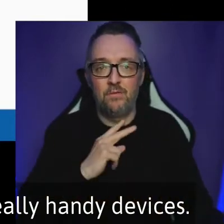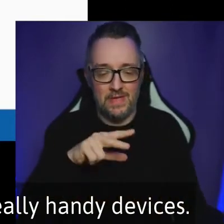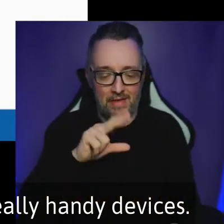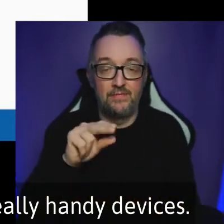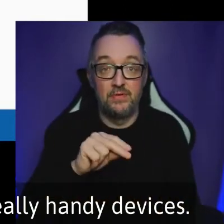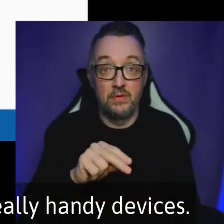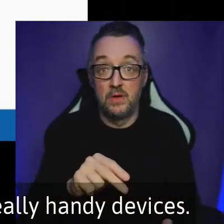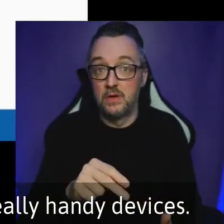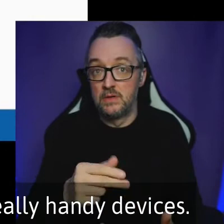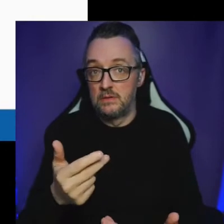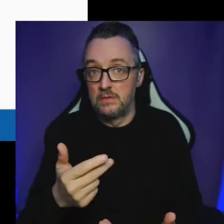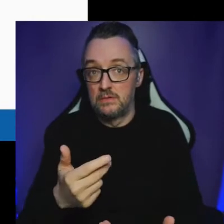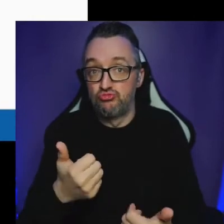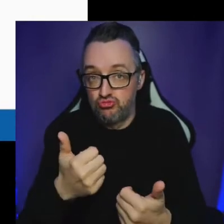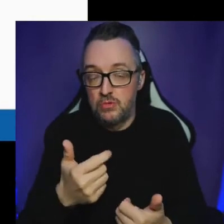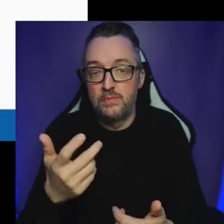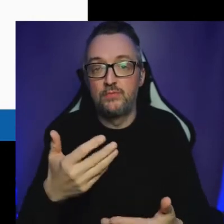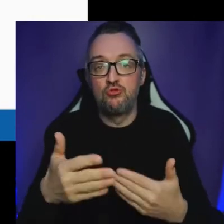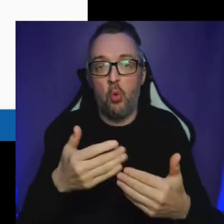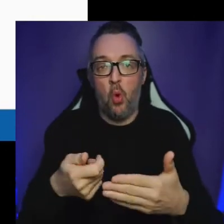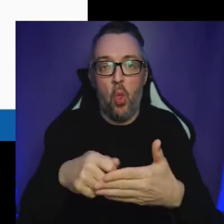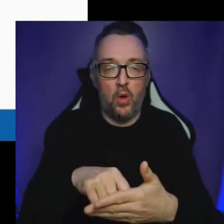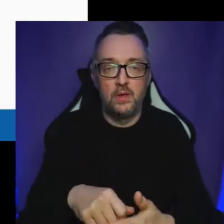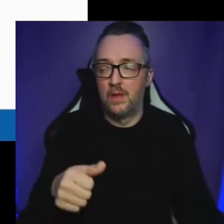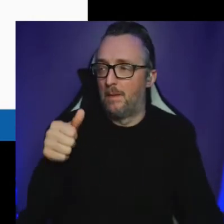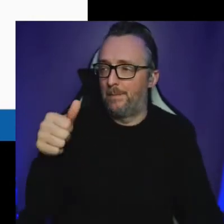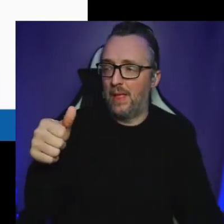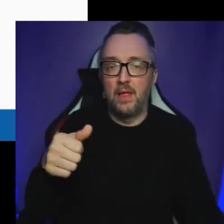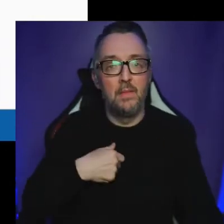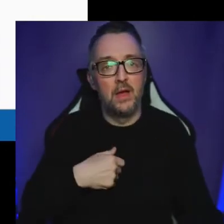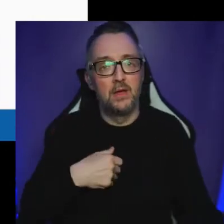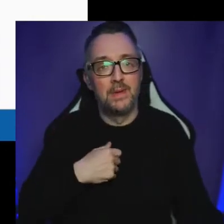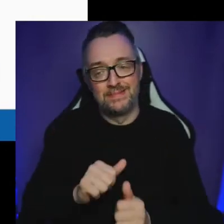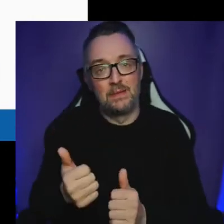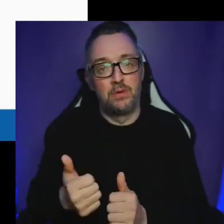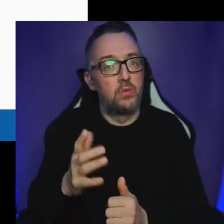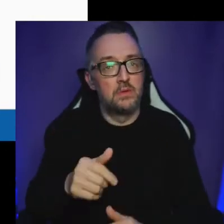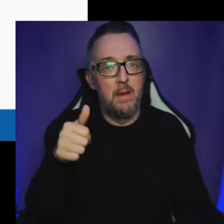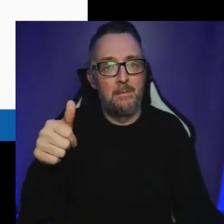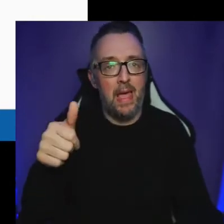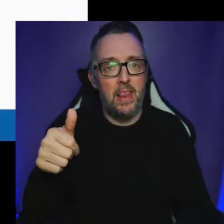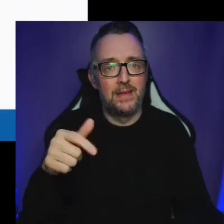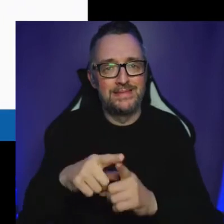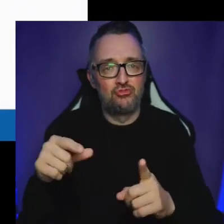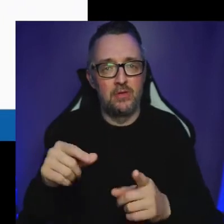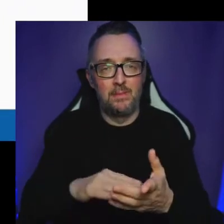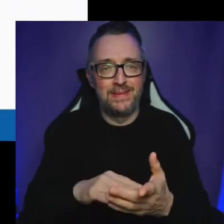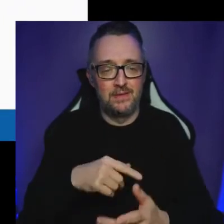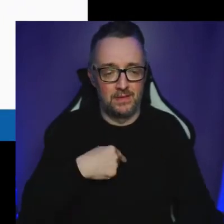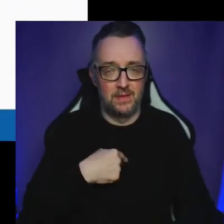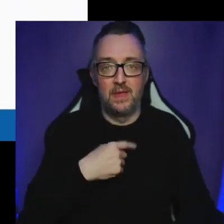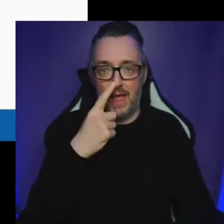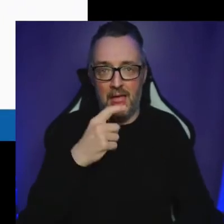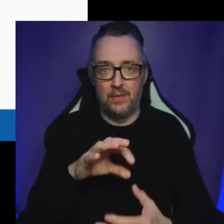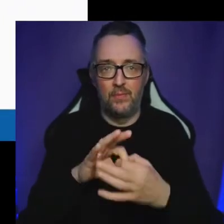handy devices. Door locks and bells. My neighbour's got a digital door lock that kind of allows her to